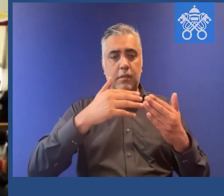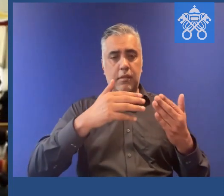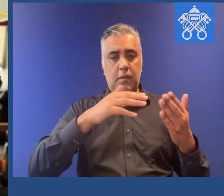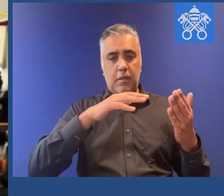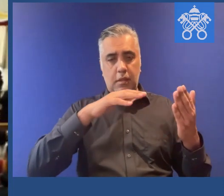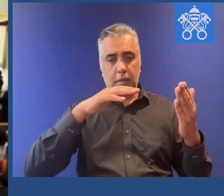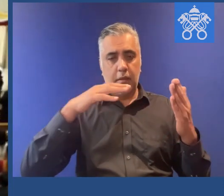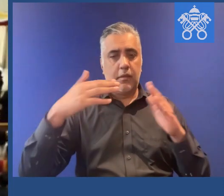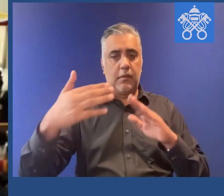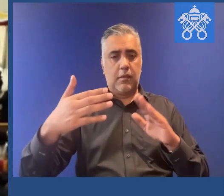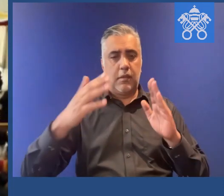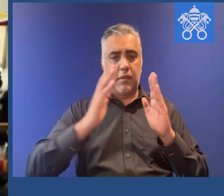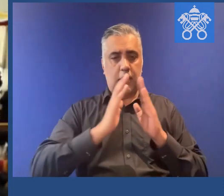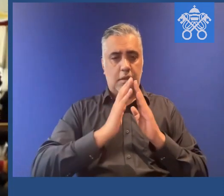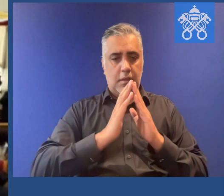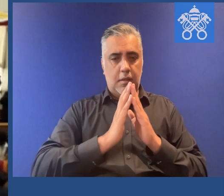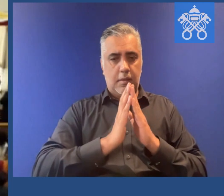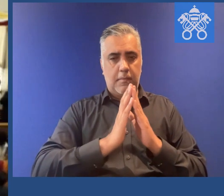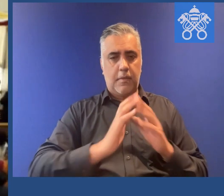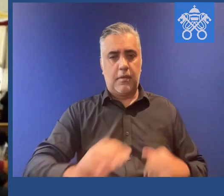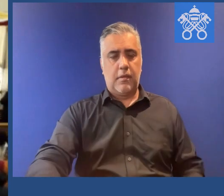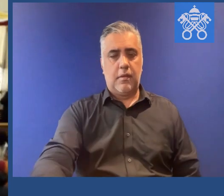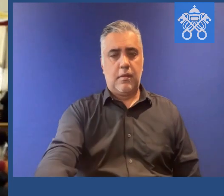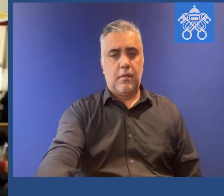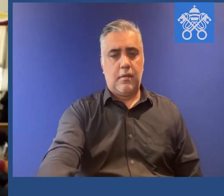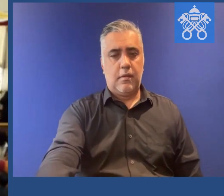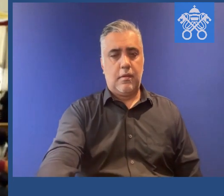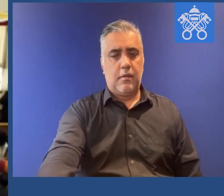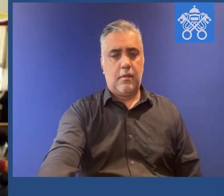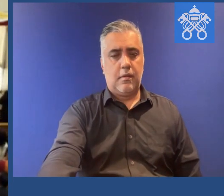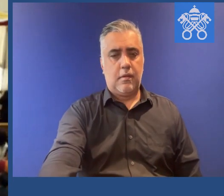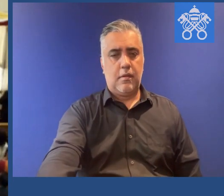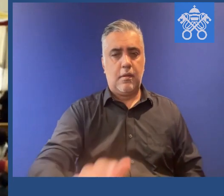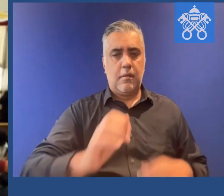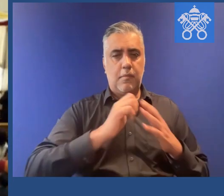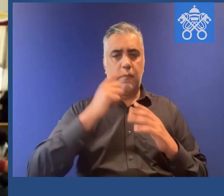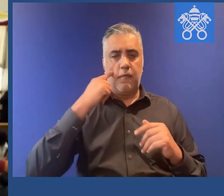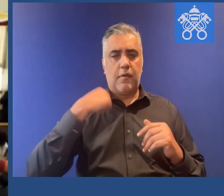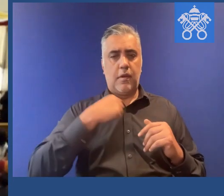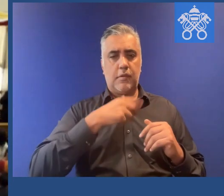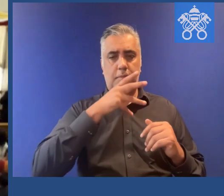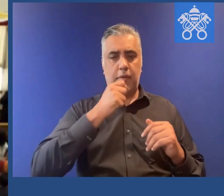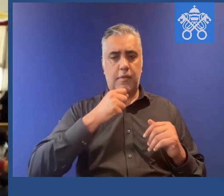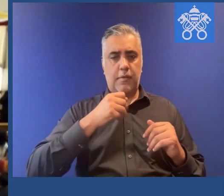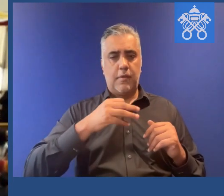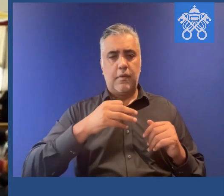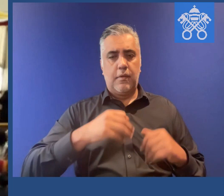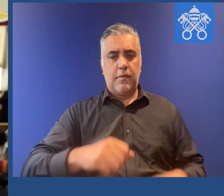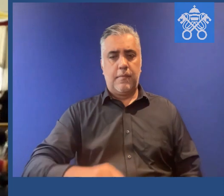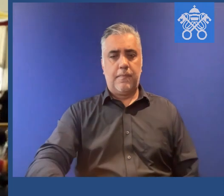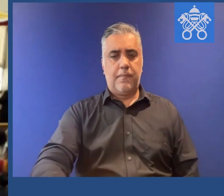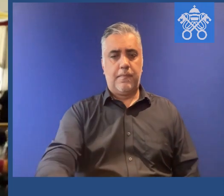peccatoribus, nunc et in hora mortis nostre. Amen. Ecce ancilla Domini. Fiat mi